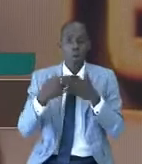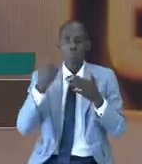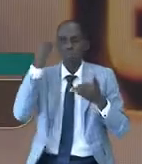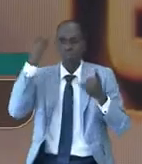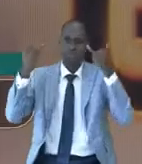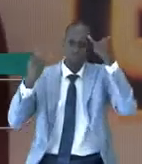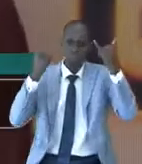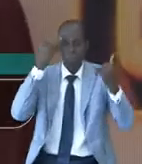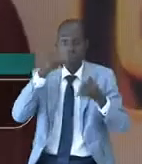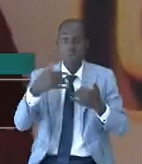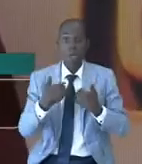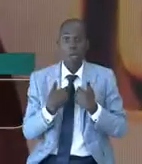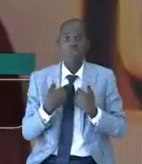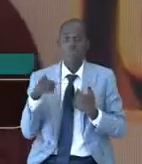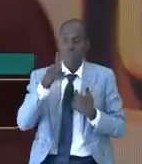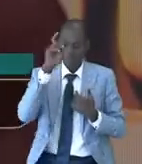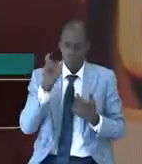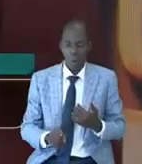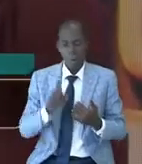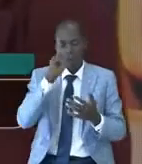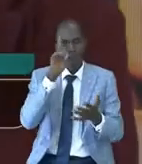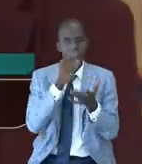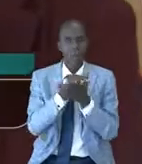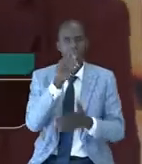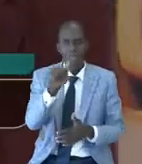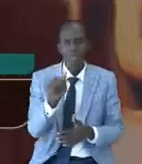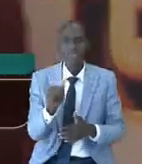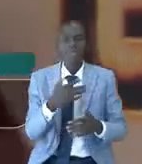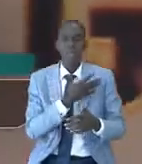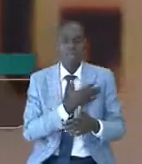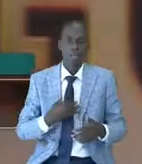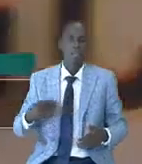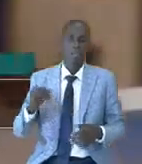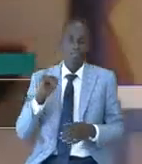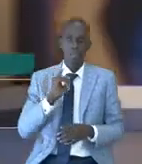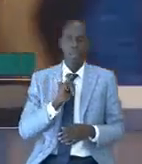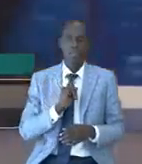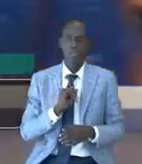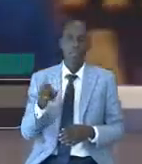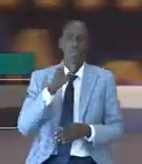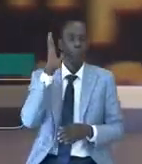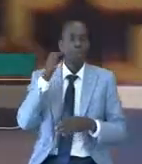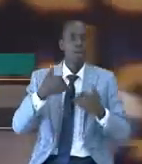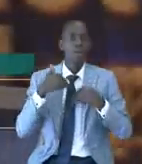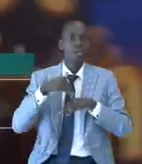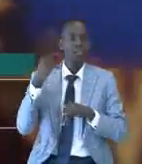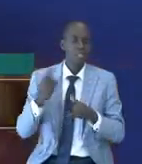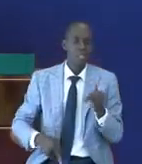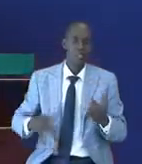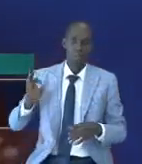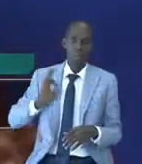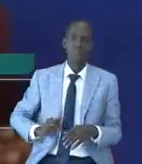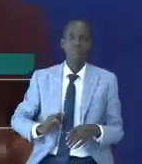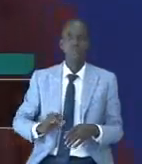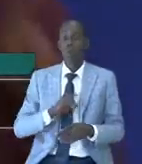come. You have to begin, and then you'll have the benefits. I'm praying for you while I'm